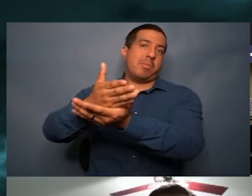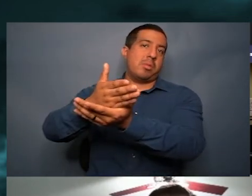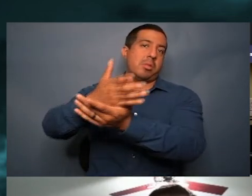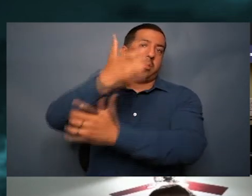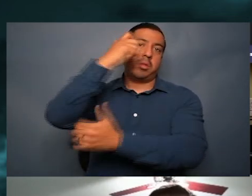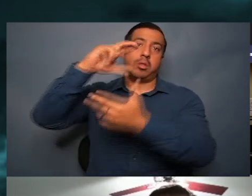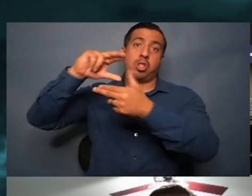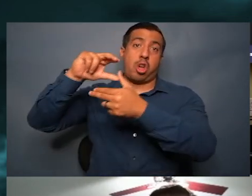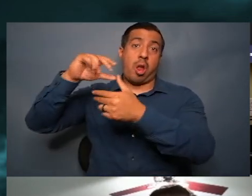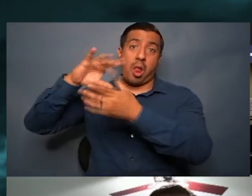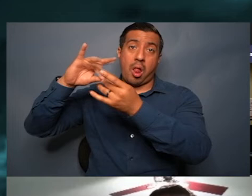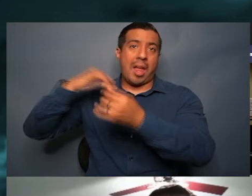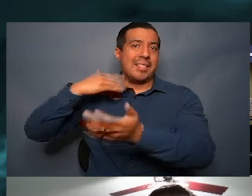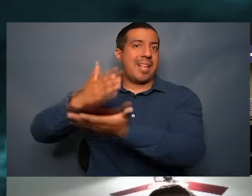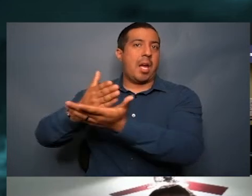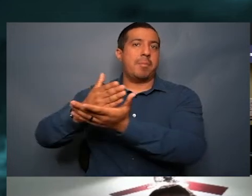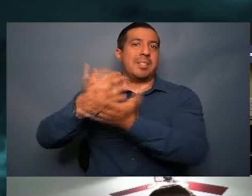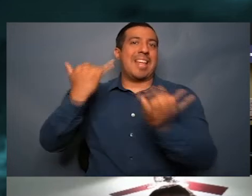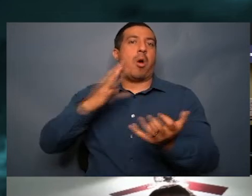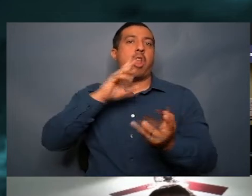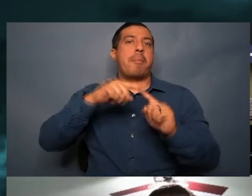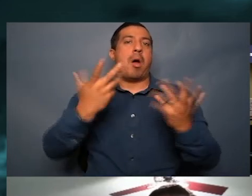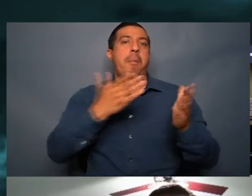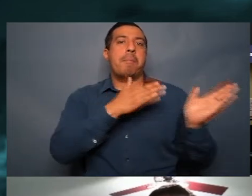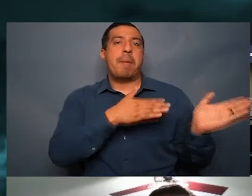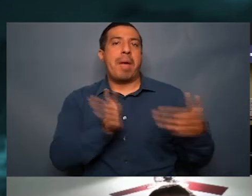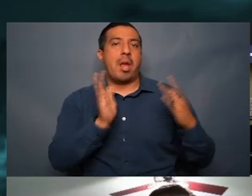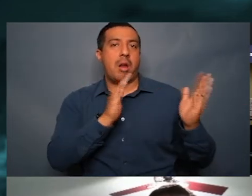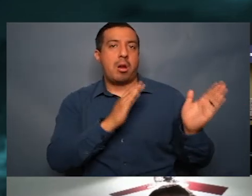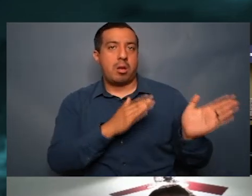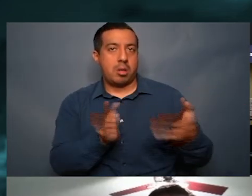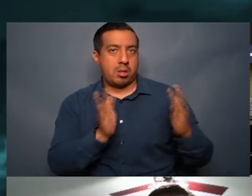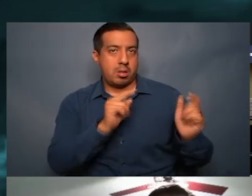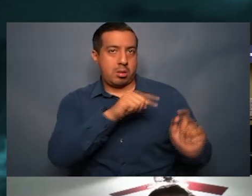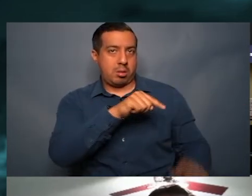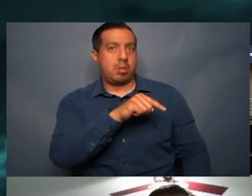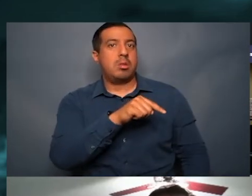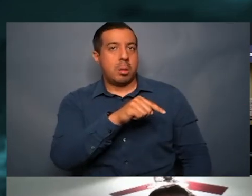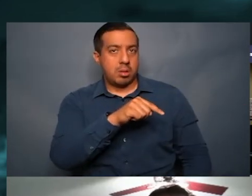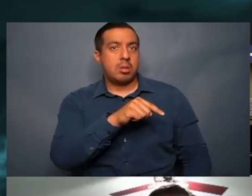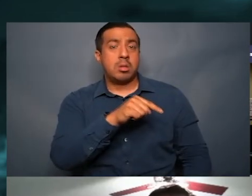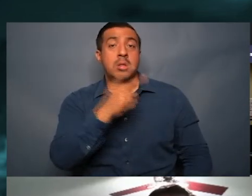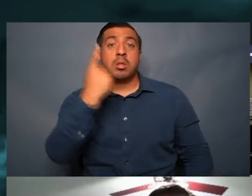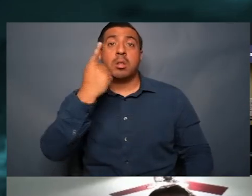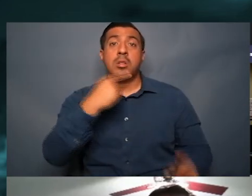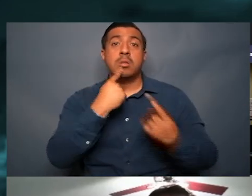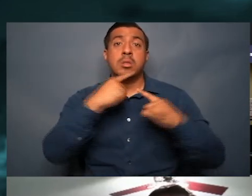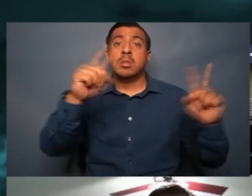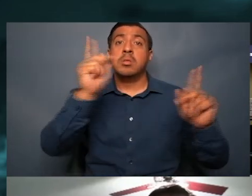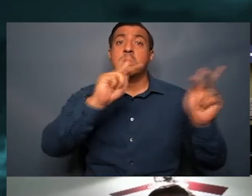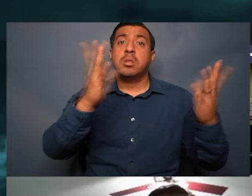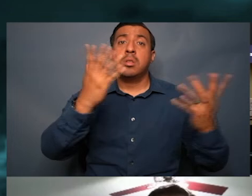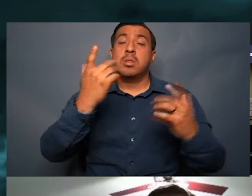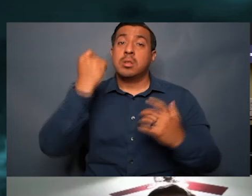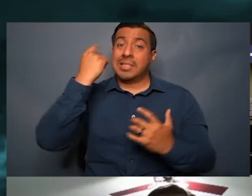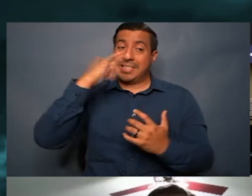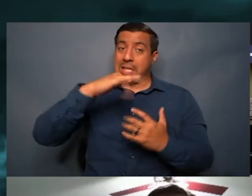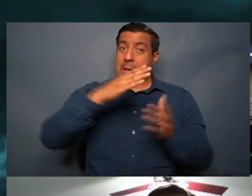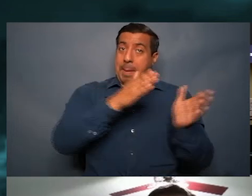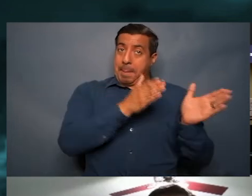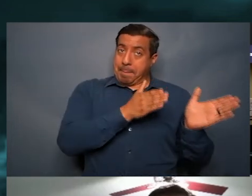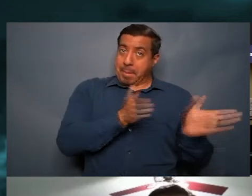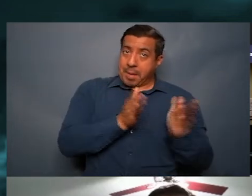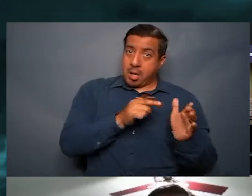hurricane talks a long time ago. I give preparedness talks. And one of the things that I tell people is that being prepared and